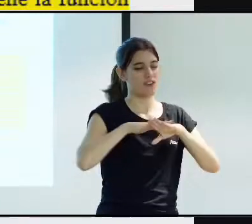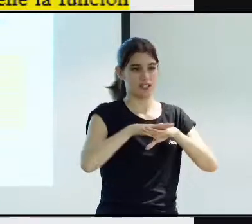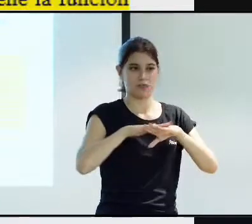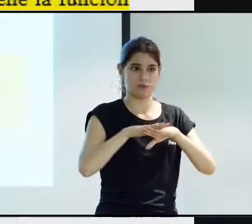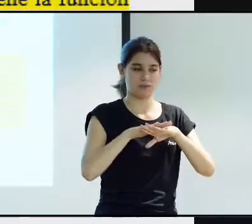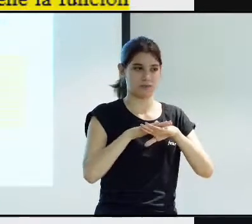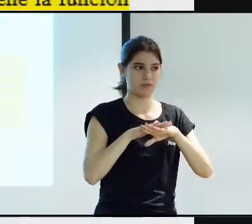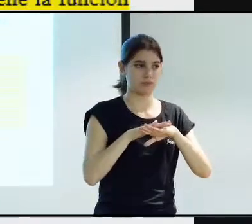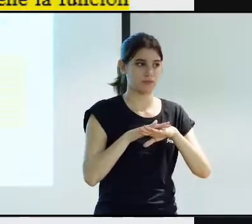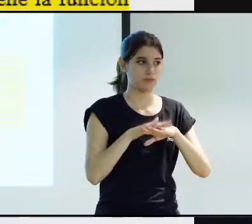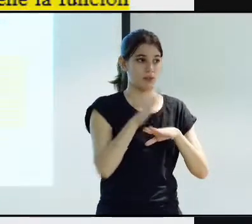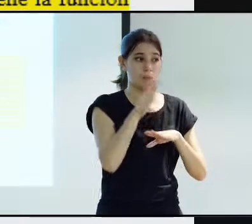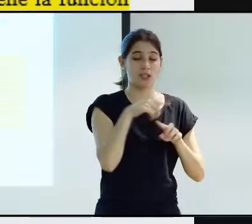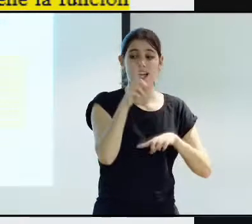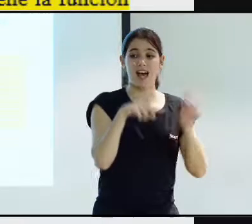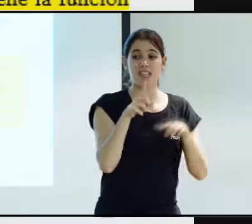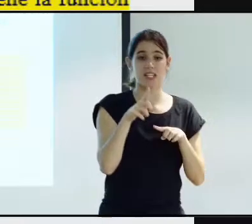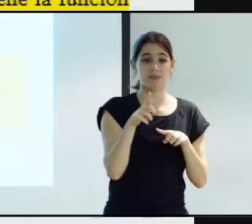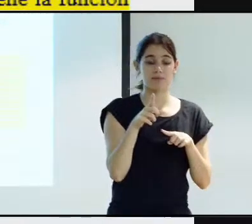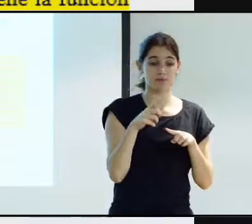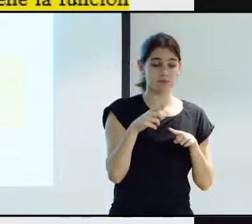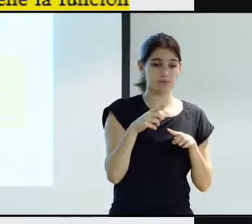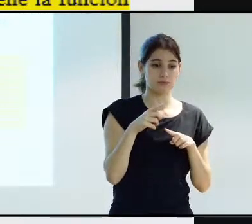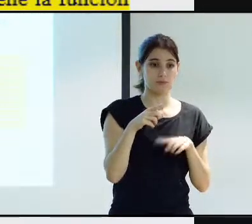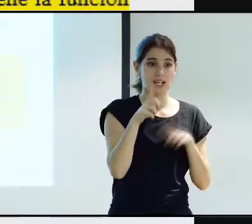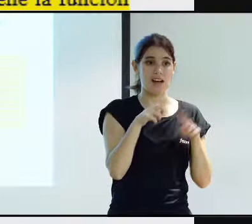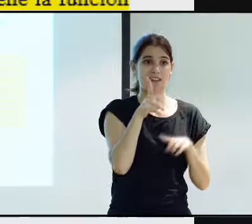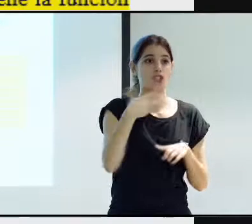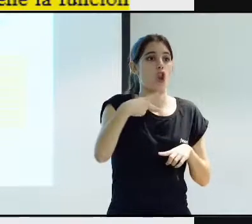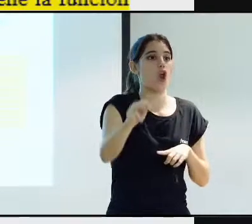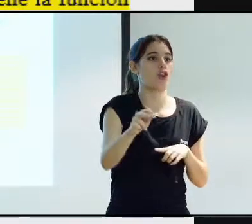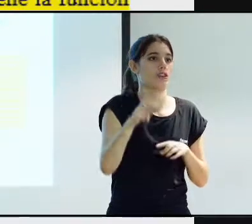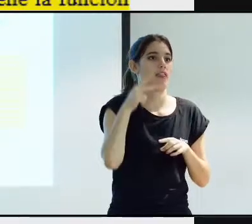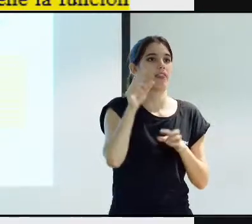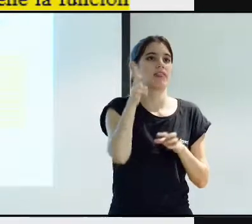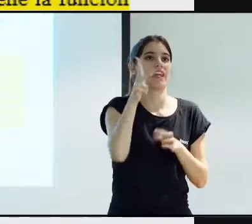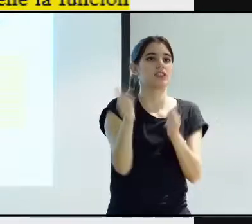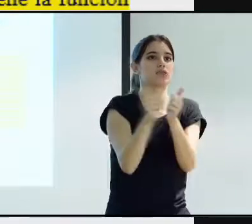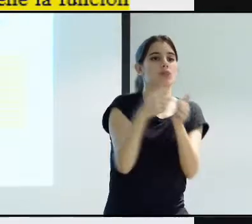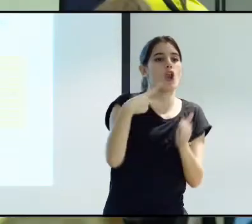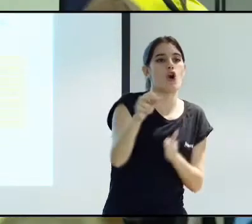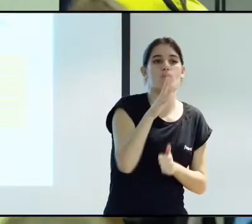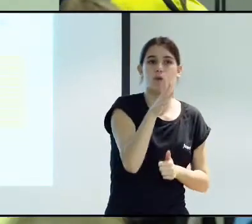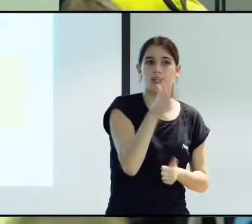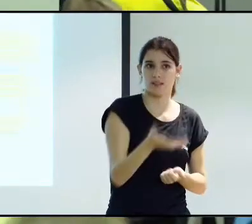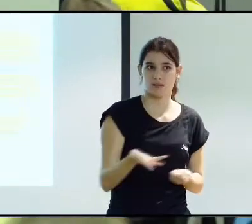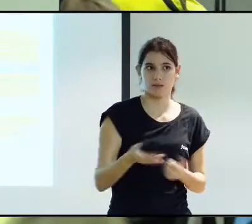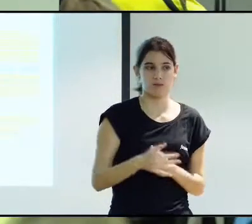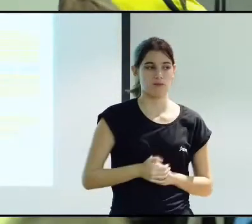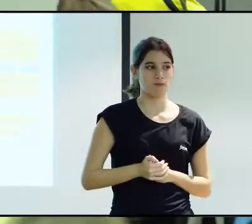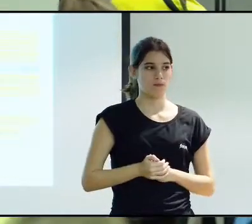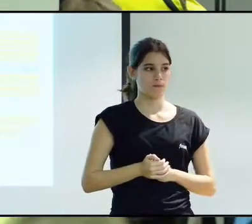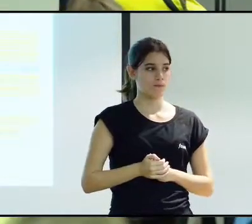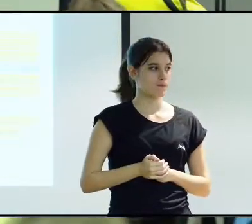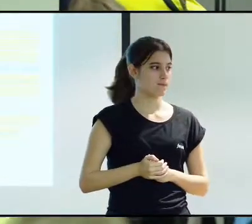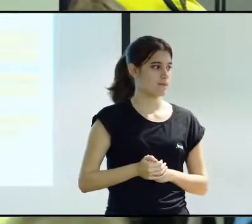in the format of help for decision taken. And this is very important now, because this is really what when